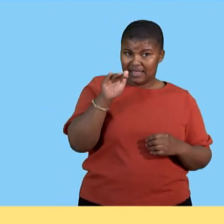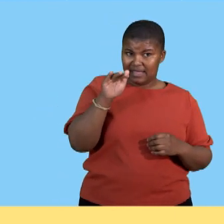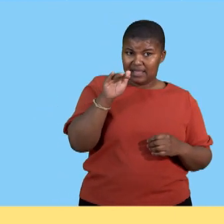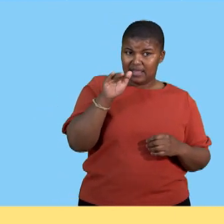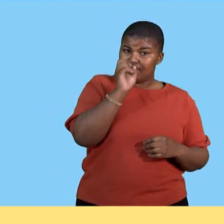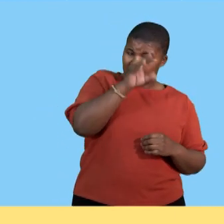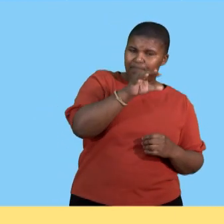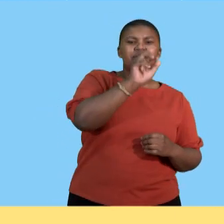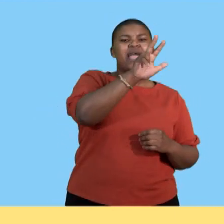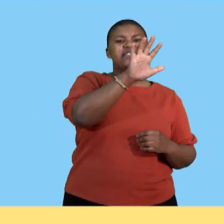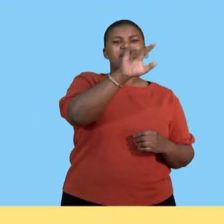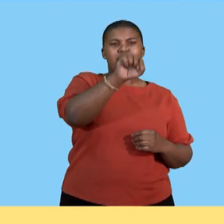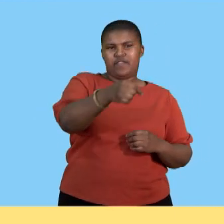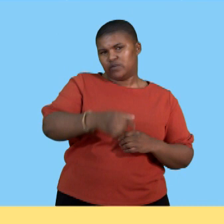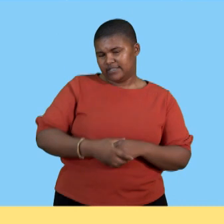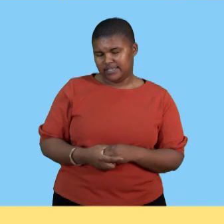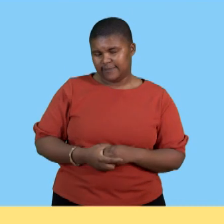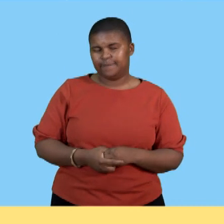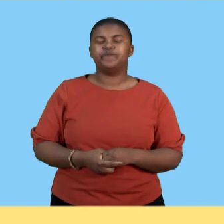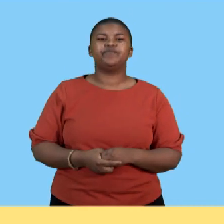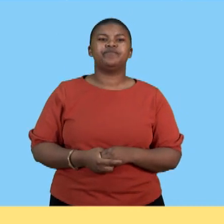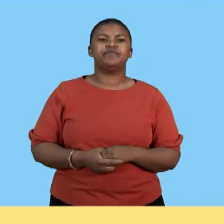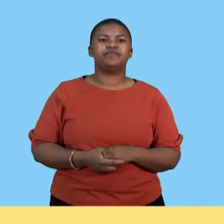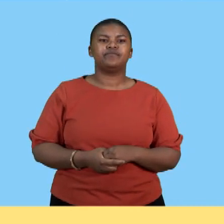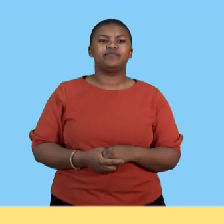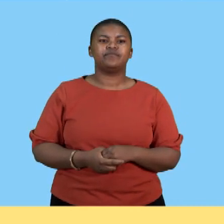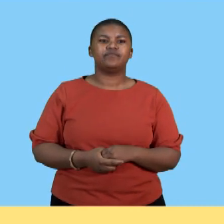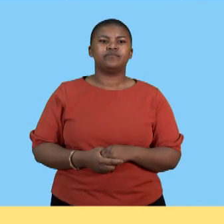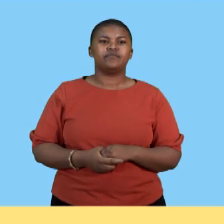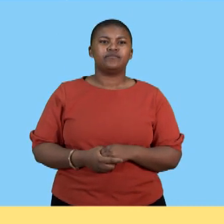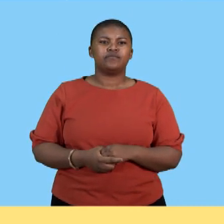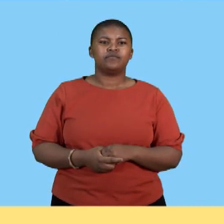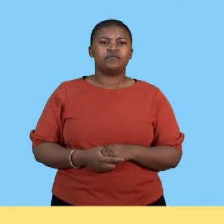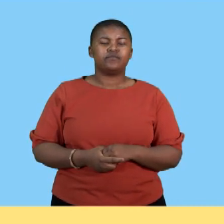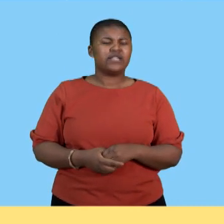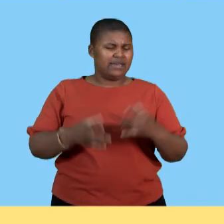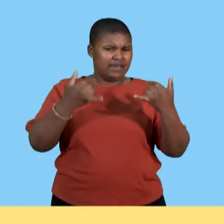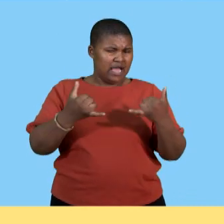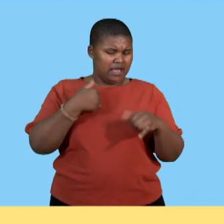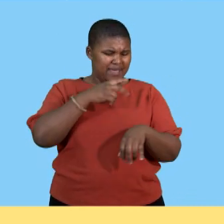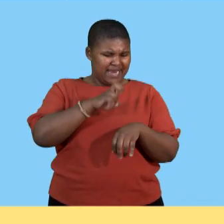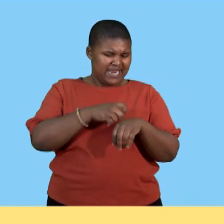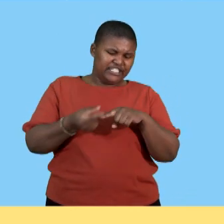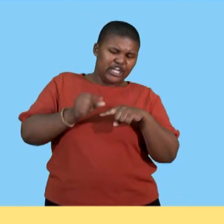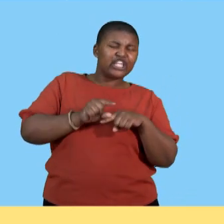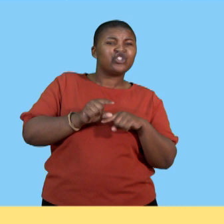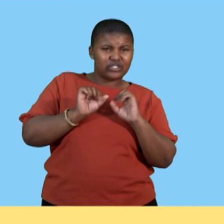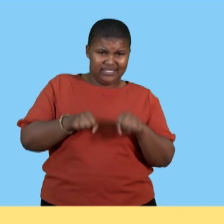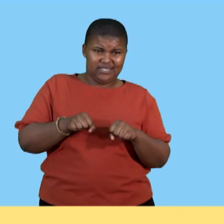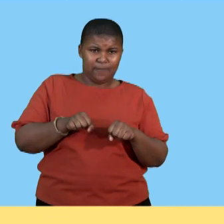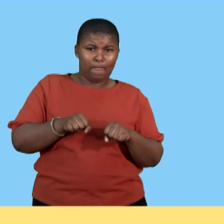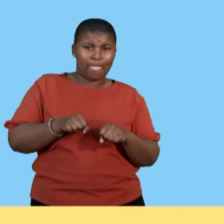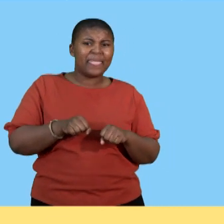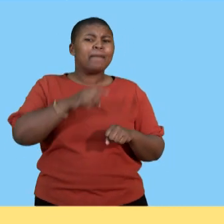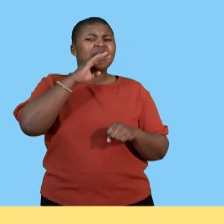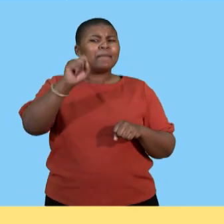85,000. So my bank is 85,000 there. Now, when I come now, I need the interest. The side